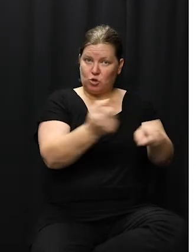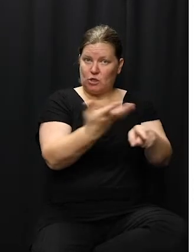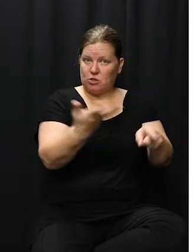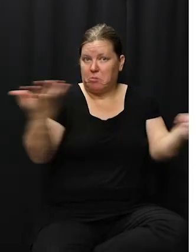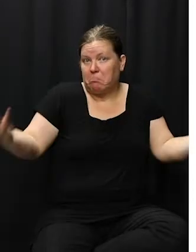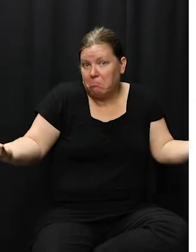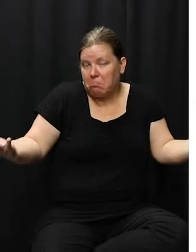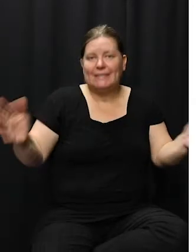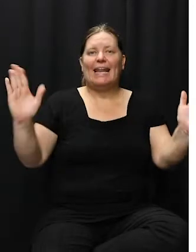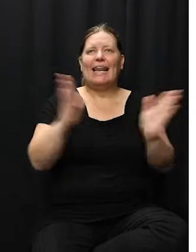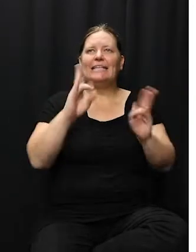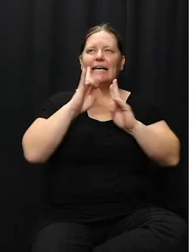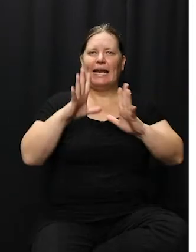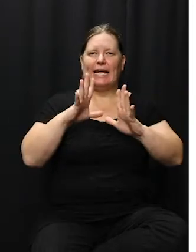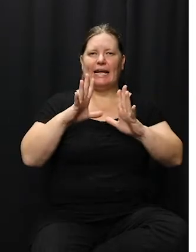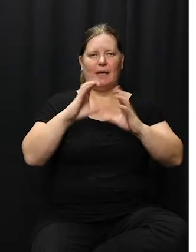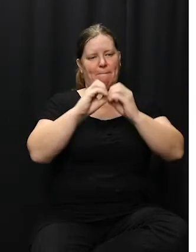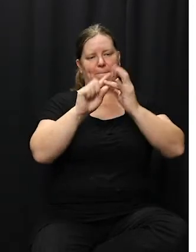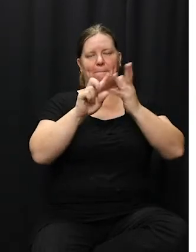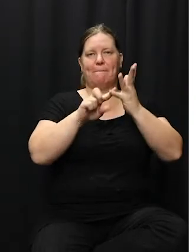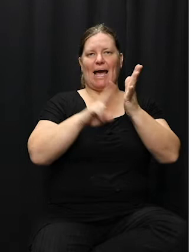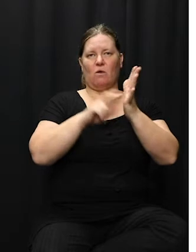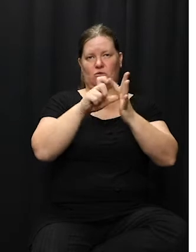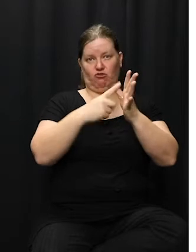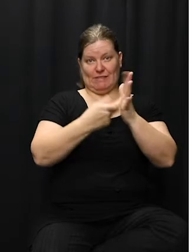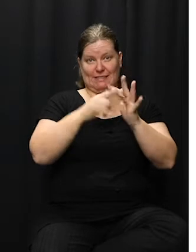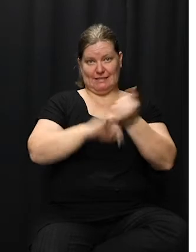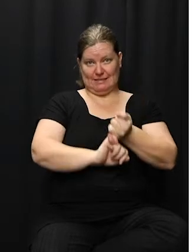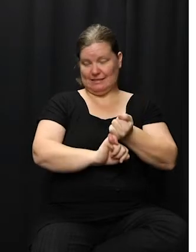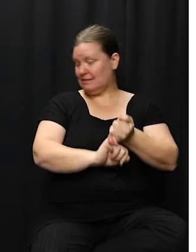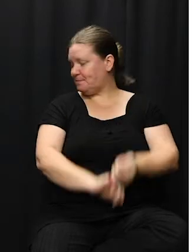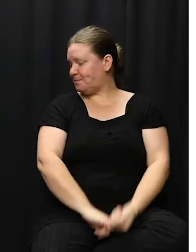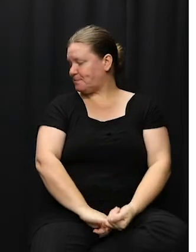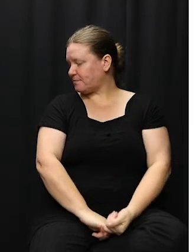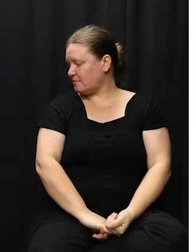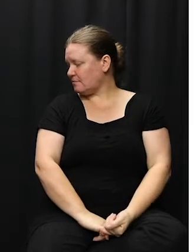boundaries between language and non-linguistic things is less clear.